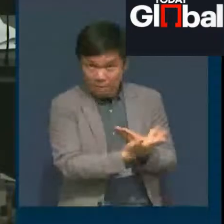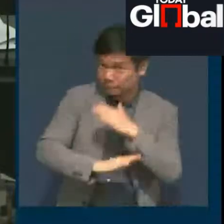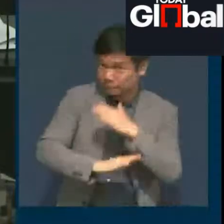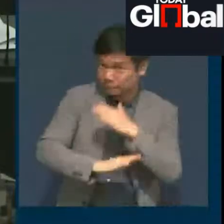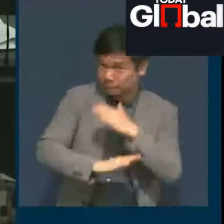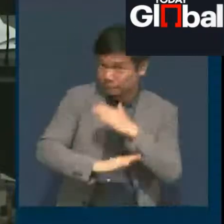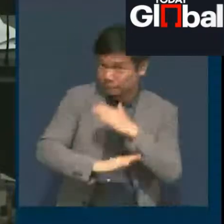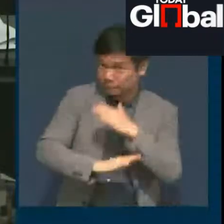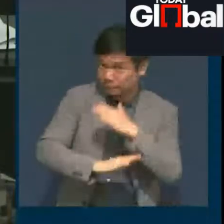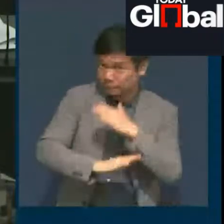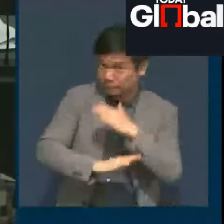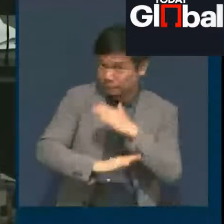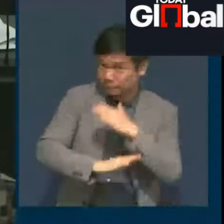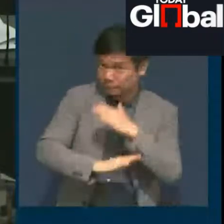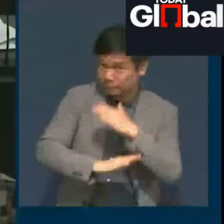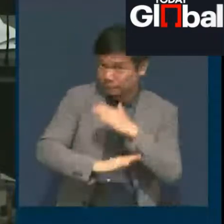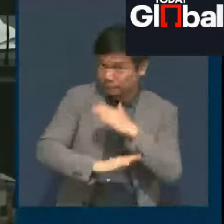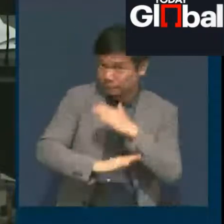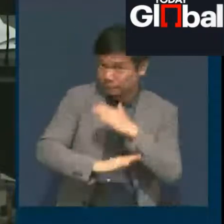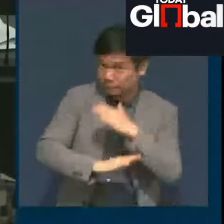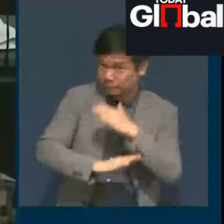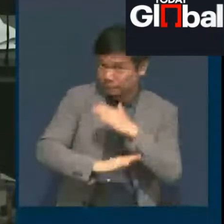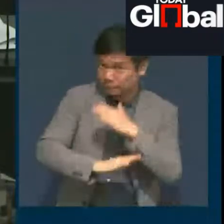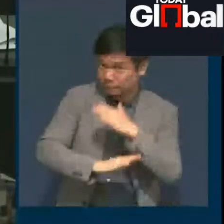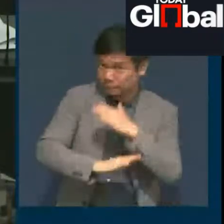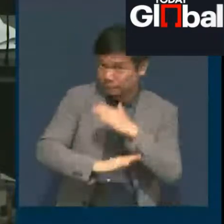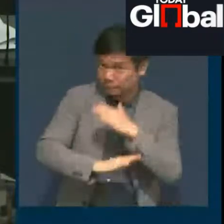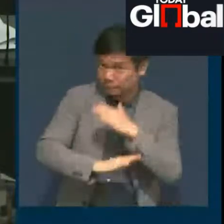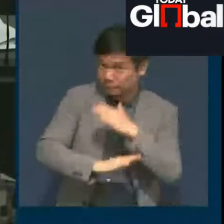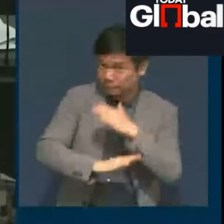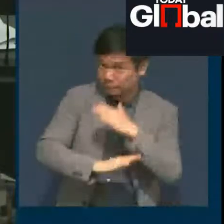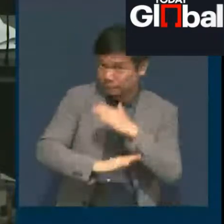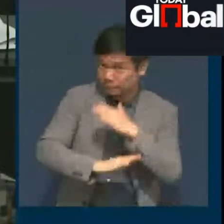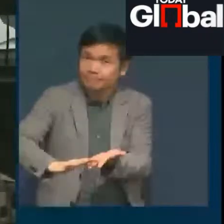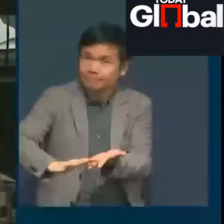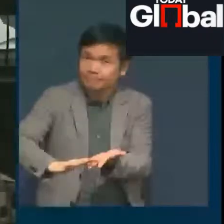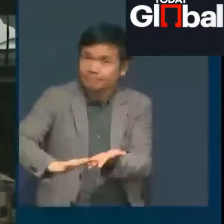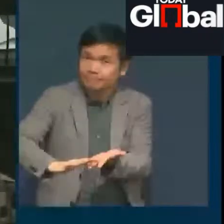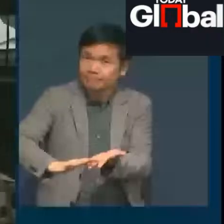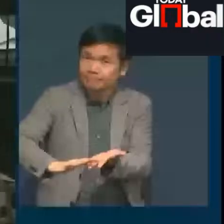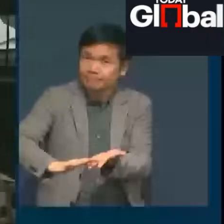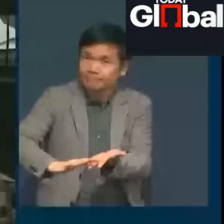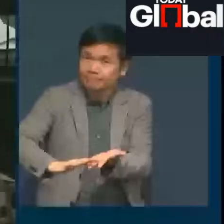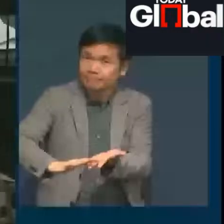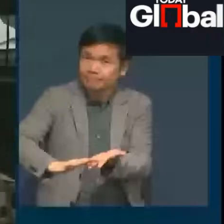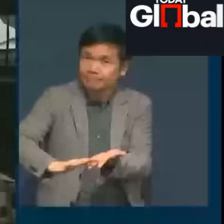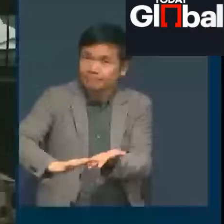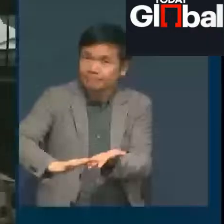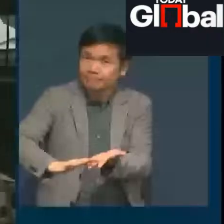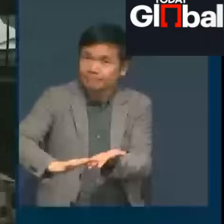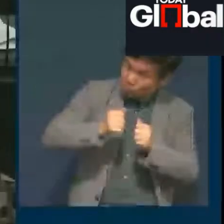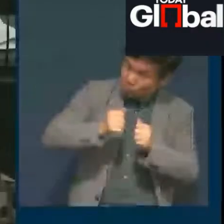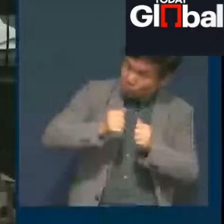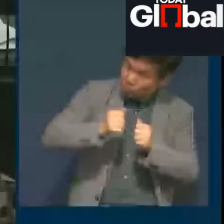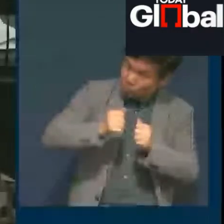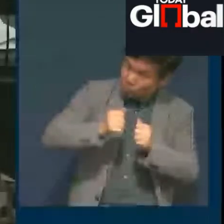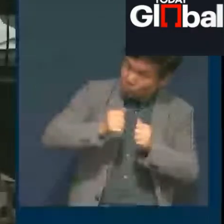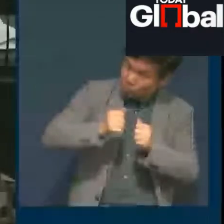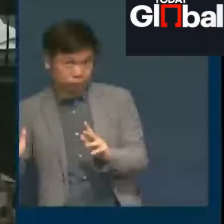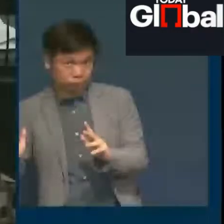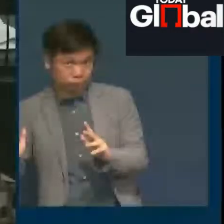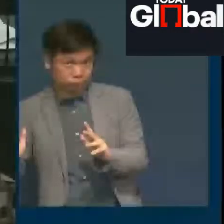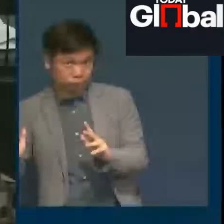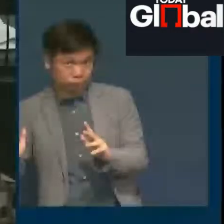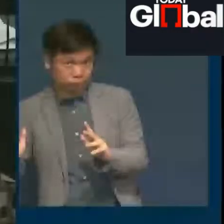and to spread the use of sign language. Would you please let us know of the number of